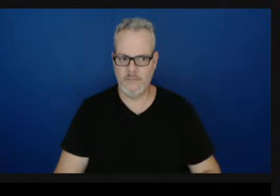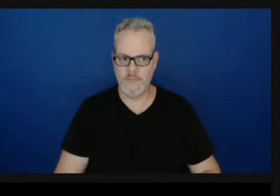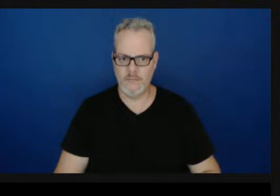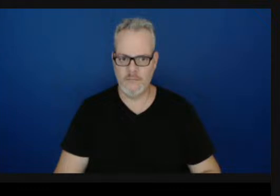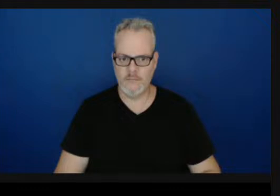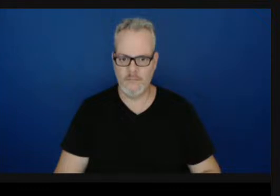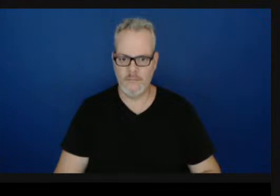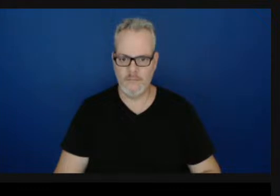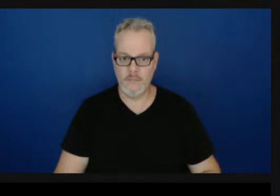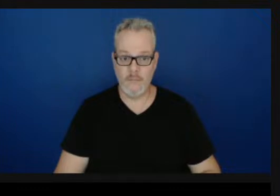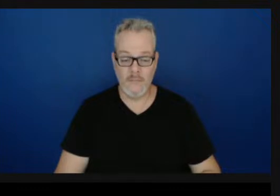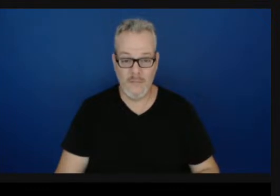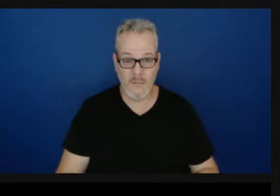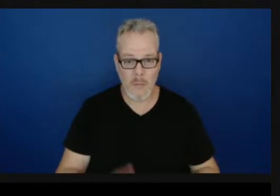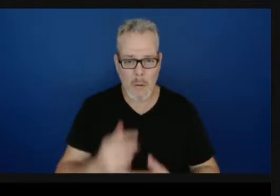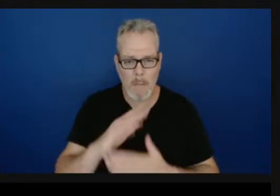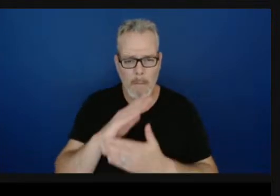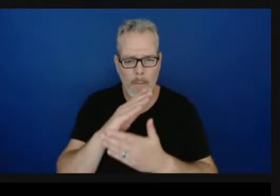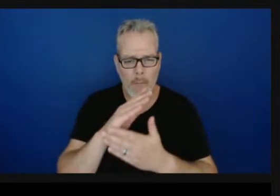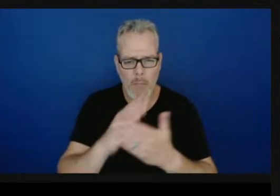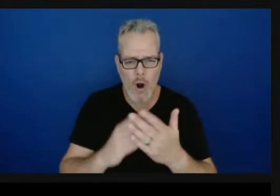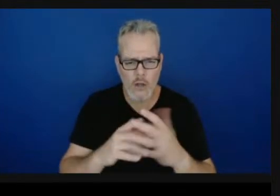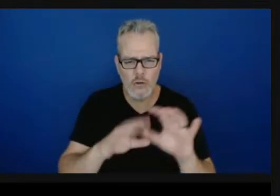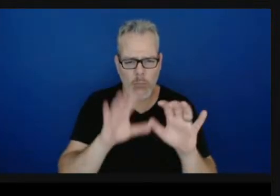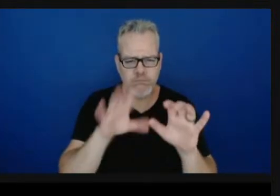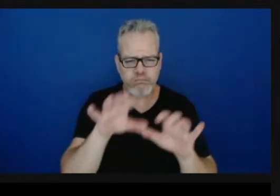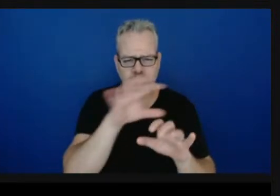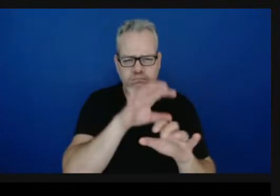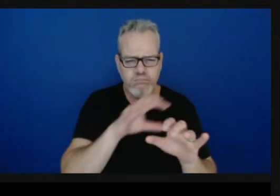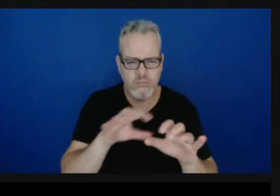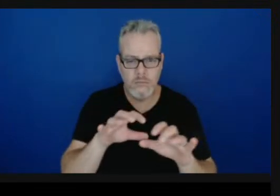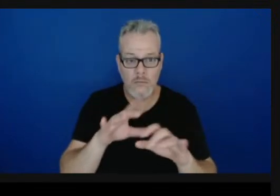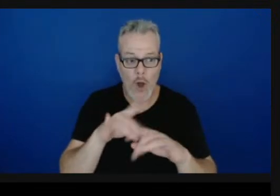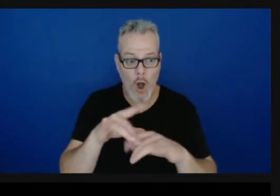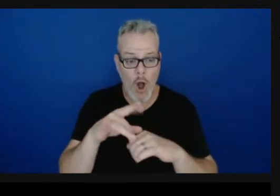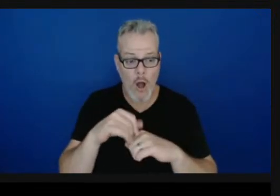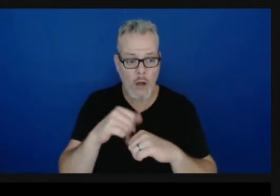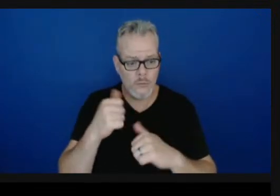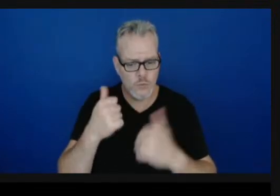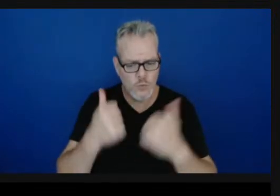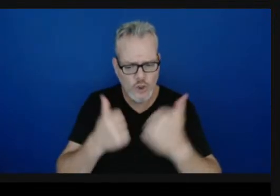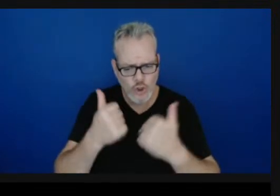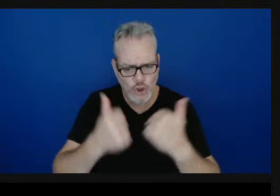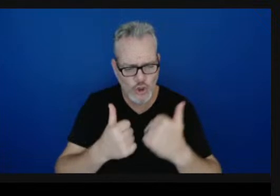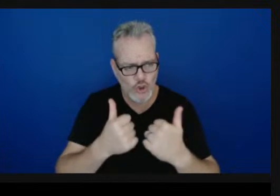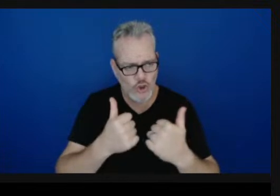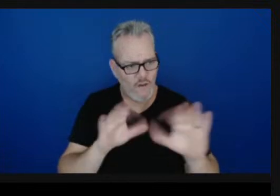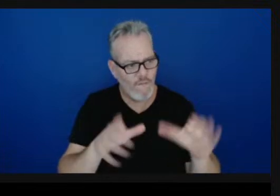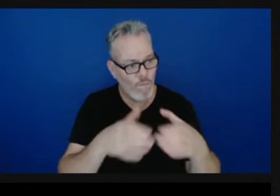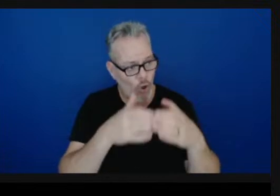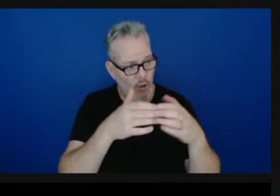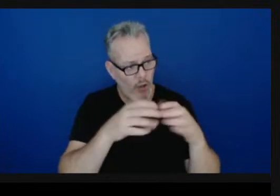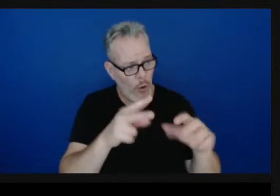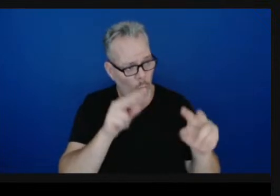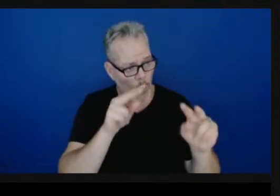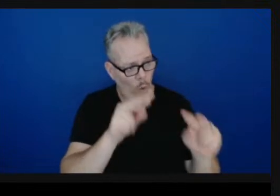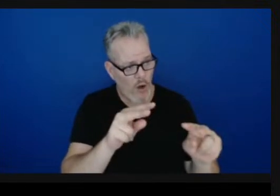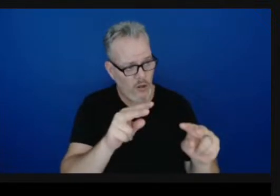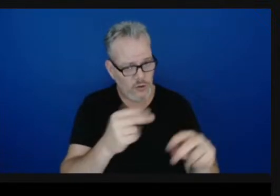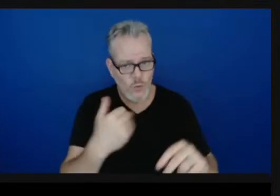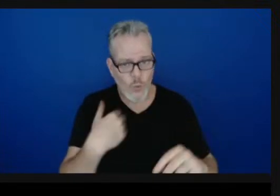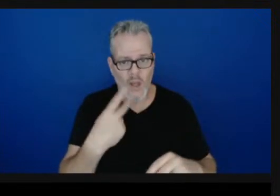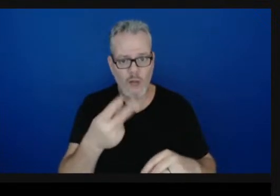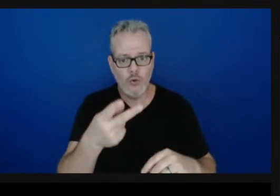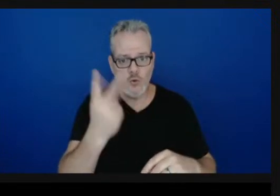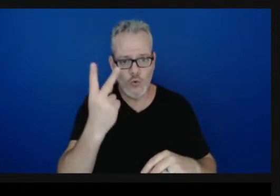Clumps of earthquakes near the edge of the poly on the volcano watch. Yeah. The volcano watch, it had the two graphs, or the two that had the